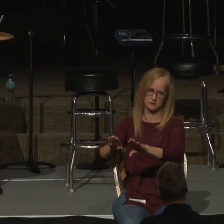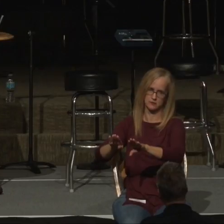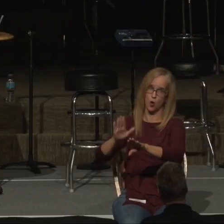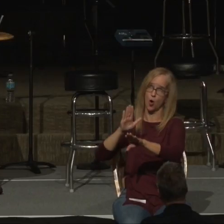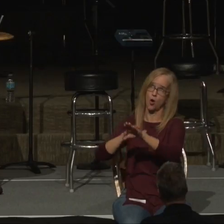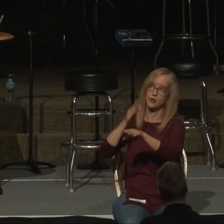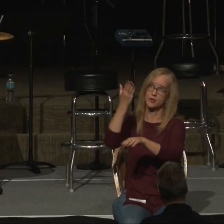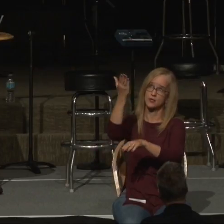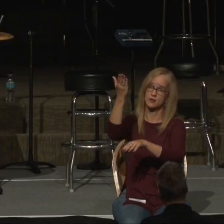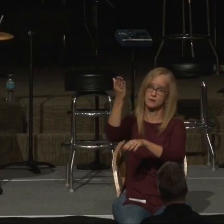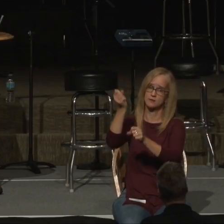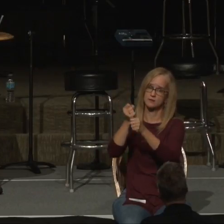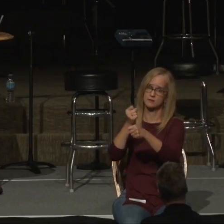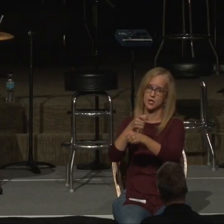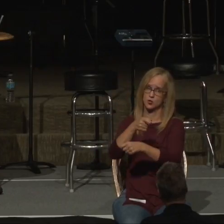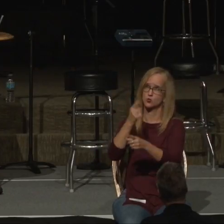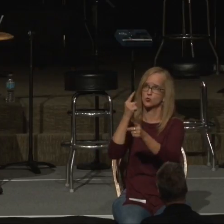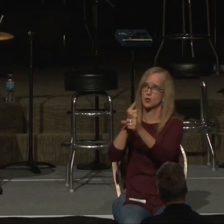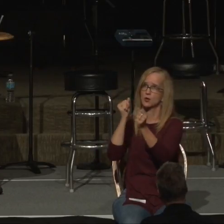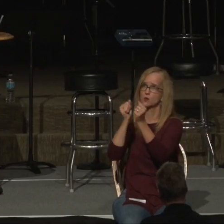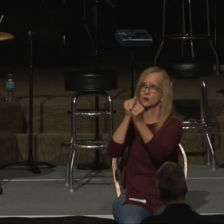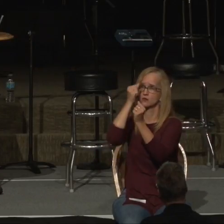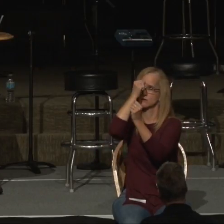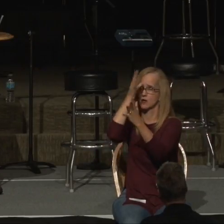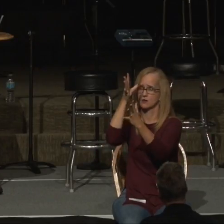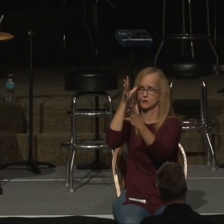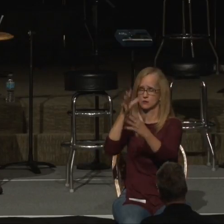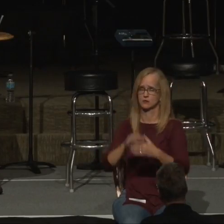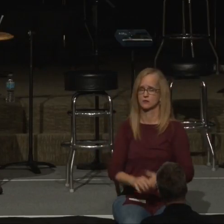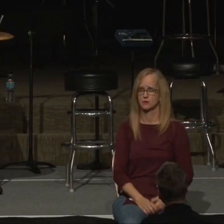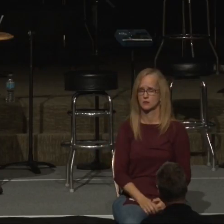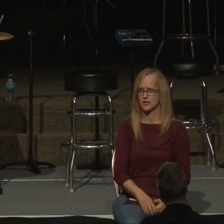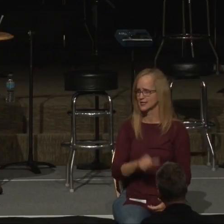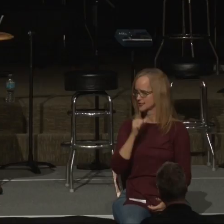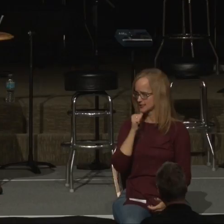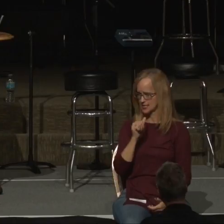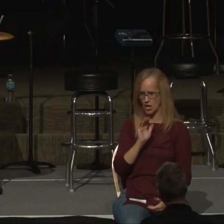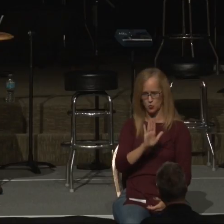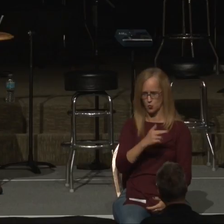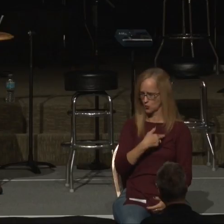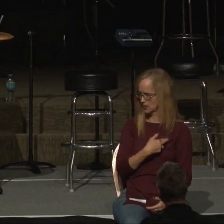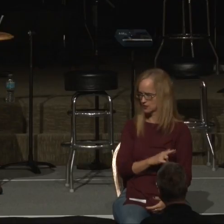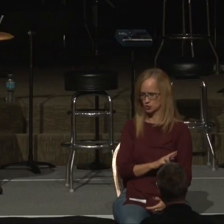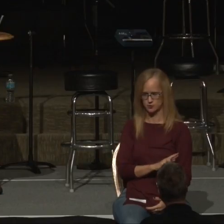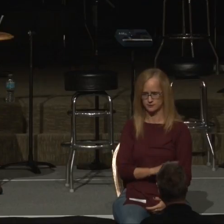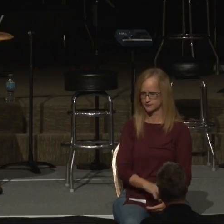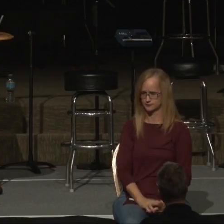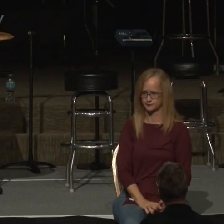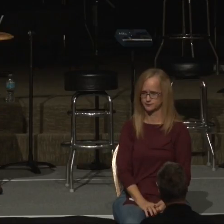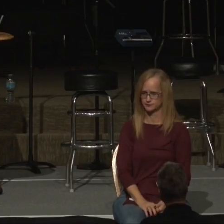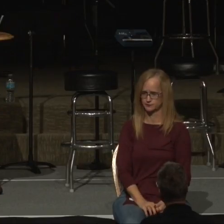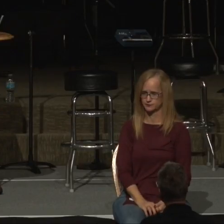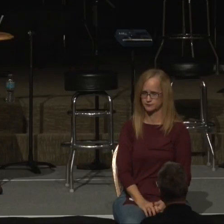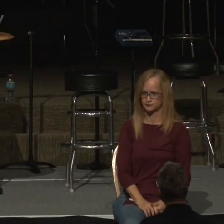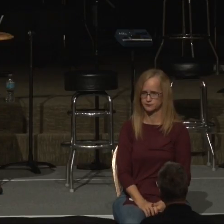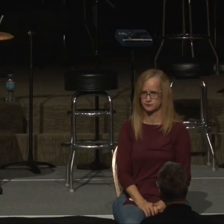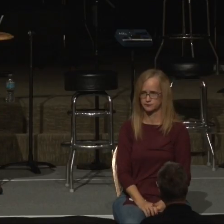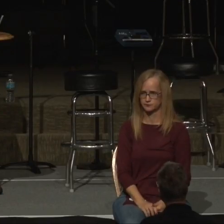on Him making you right with the Father and not your religion?